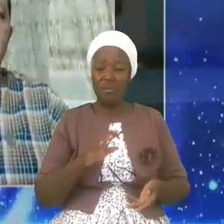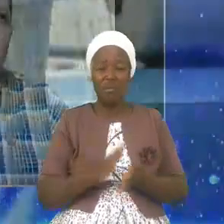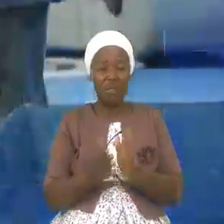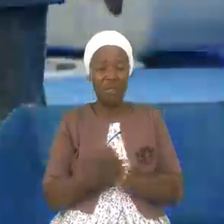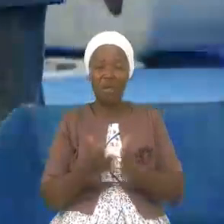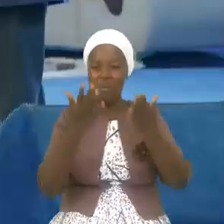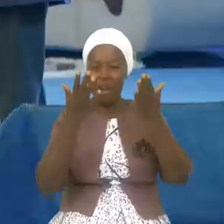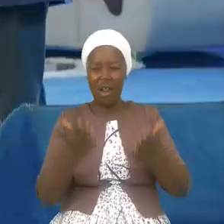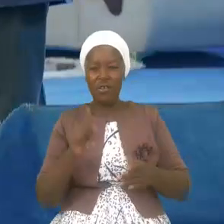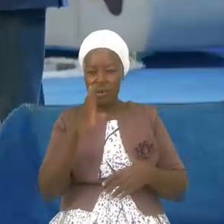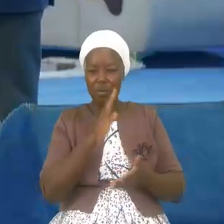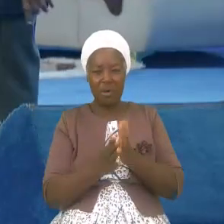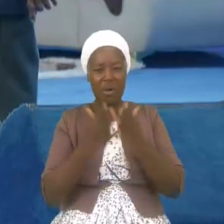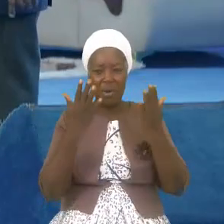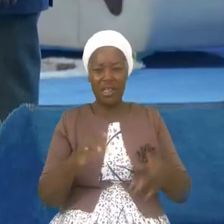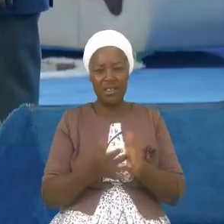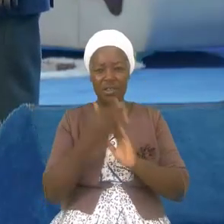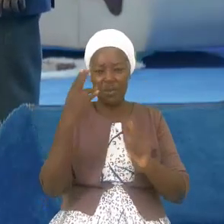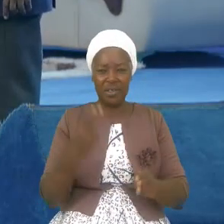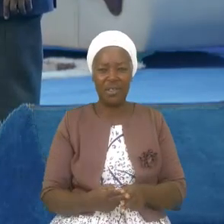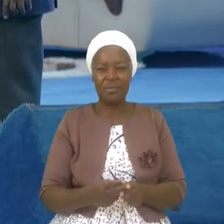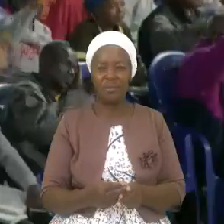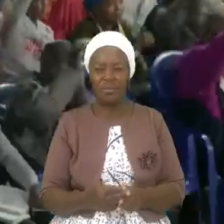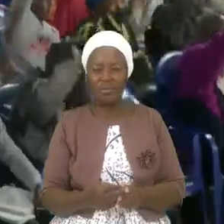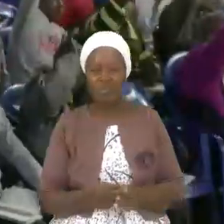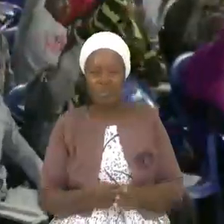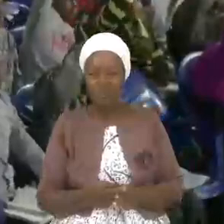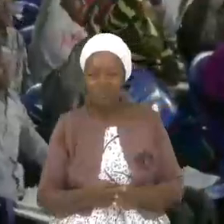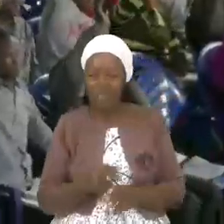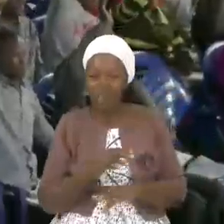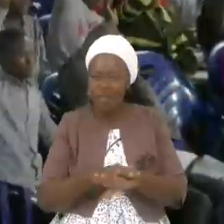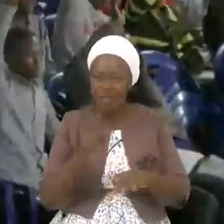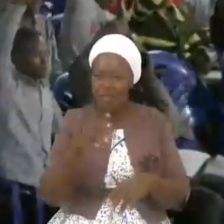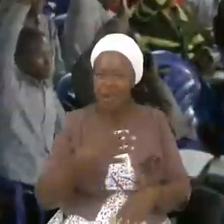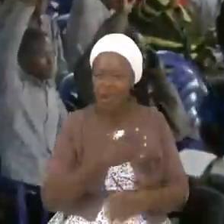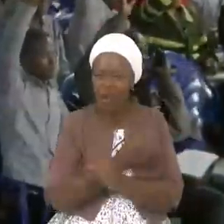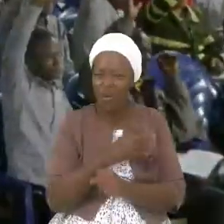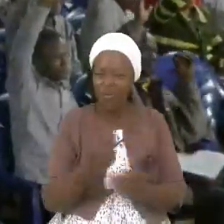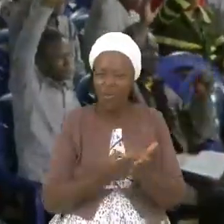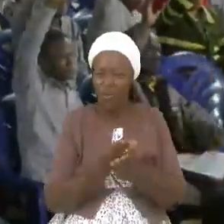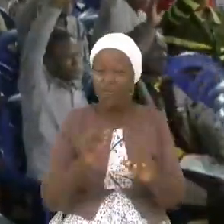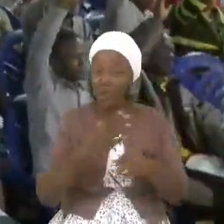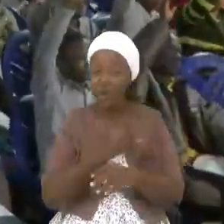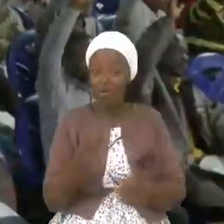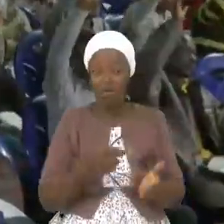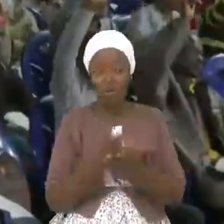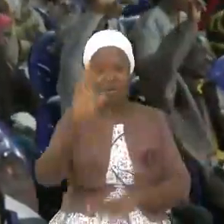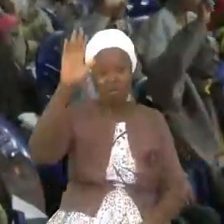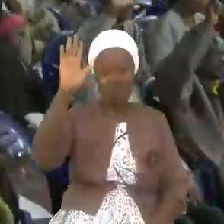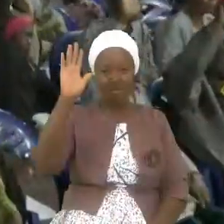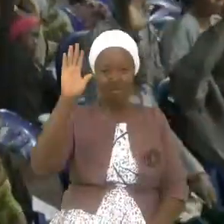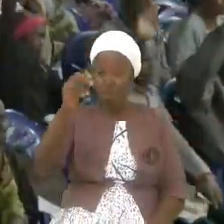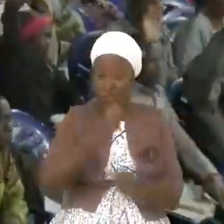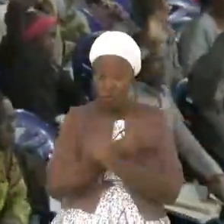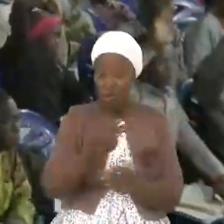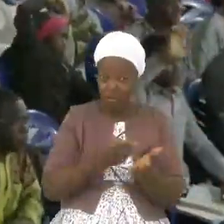Don't you love the truth? If you love the truth, raise up your hand. Do you want entertainment? I